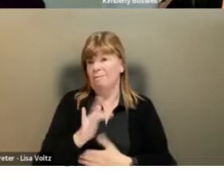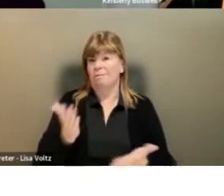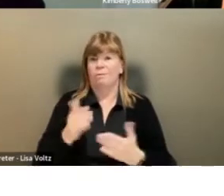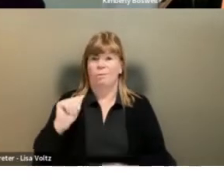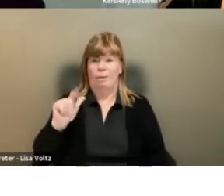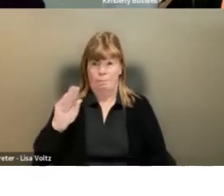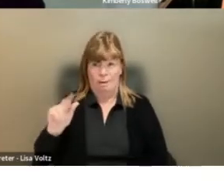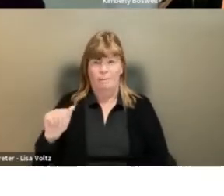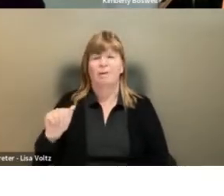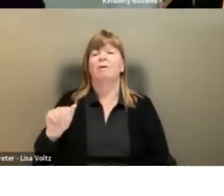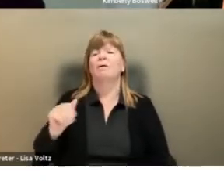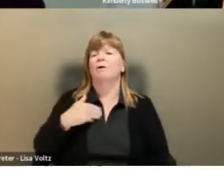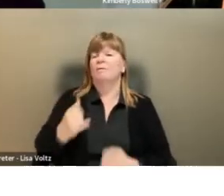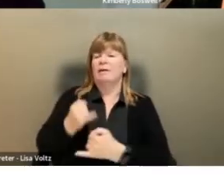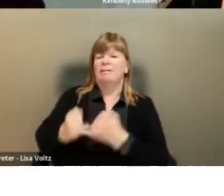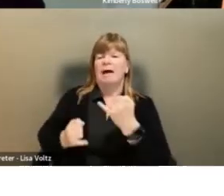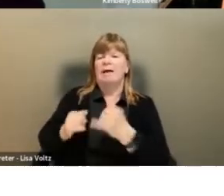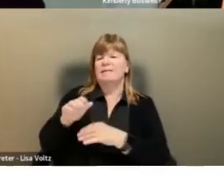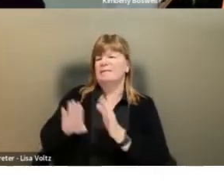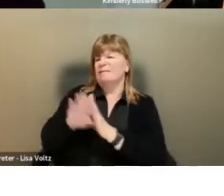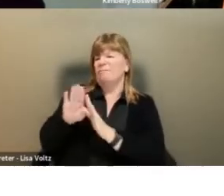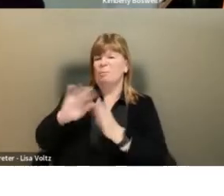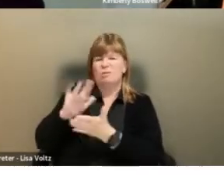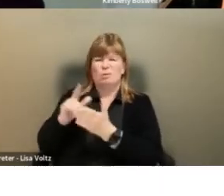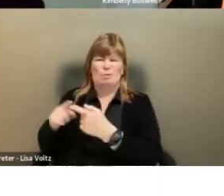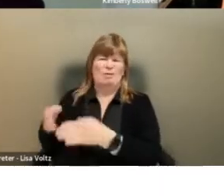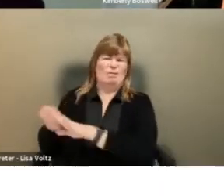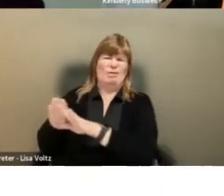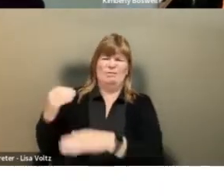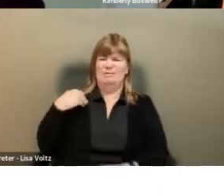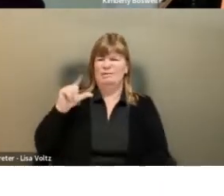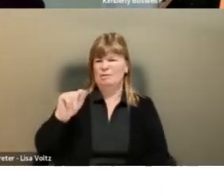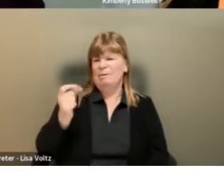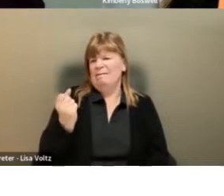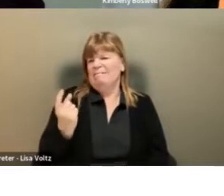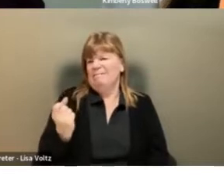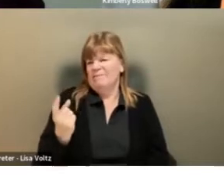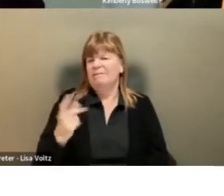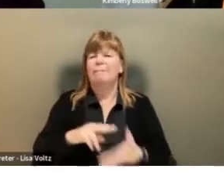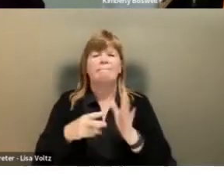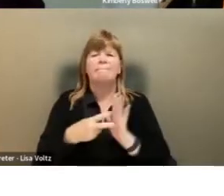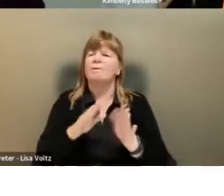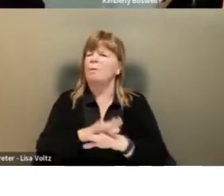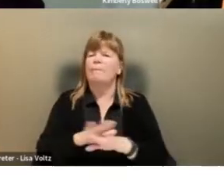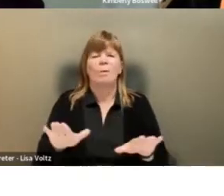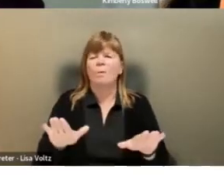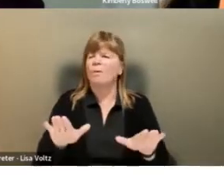we closed our last developmental center in 2011. And so we don't have